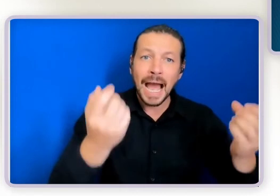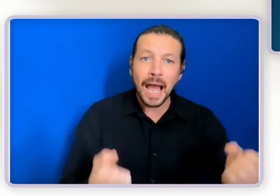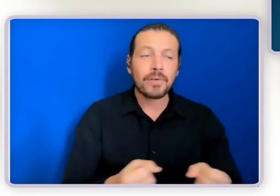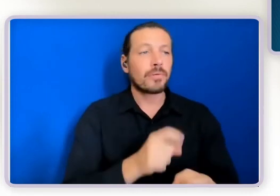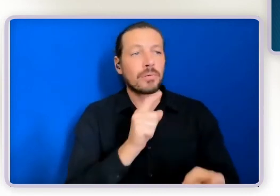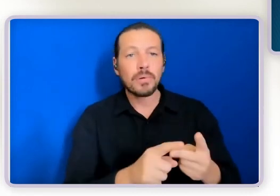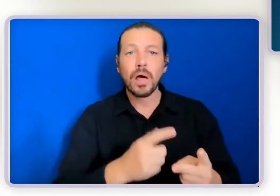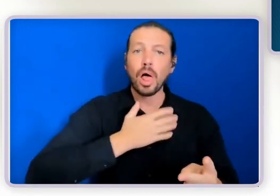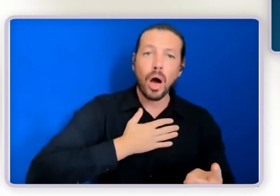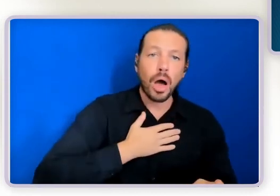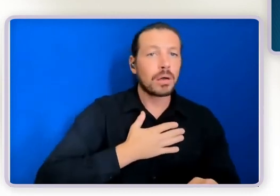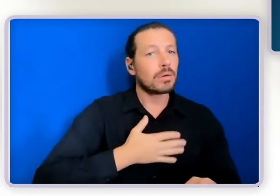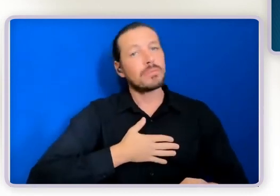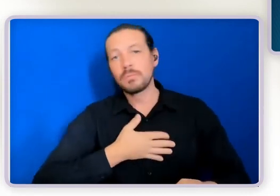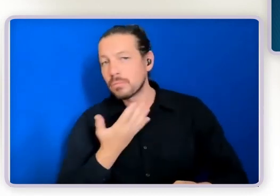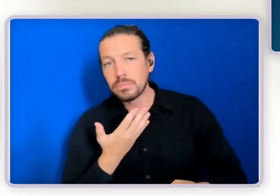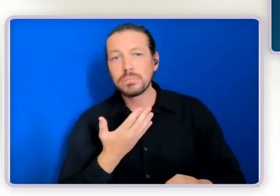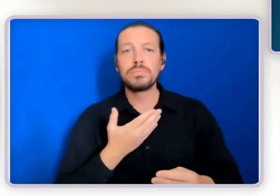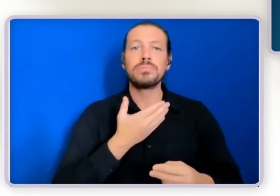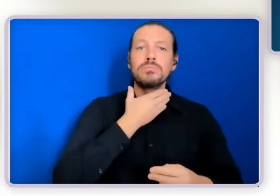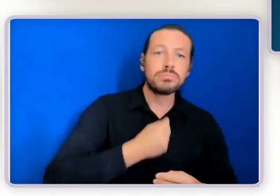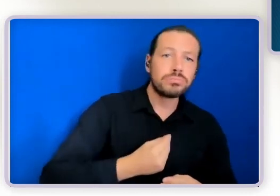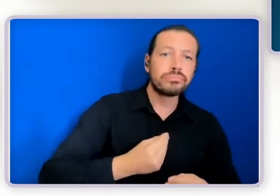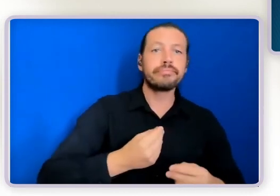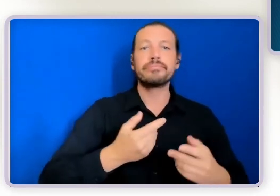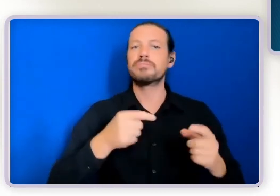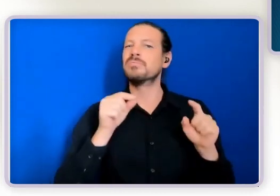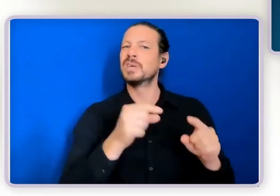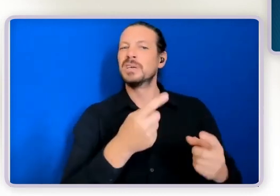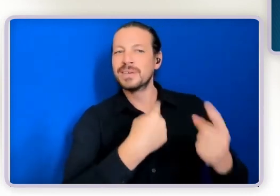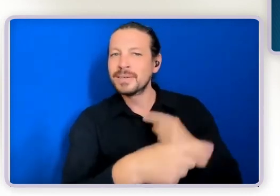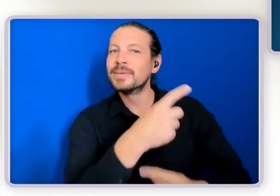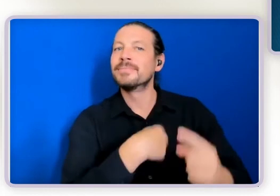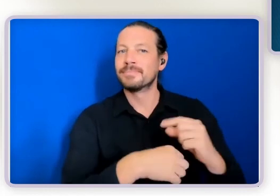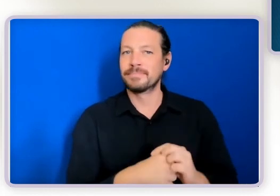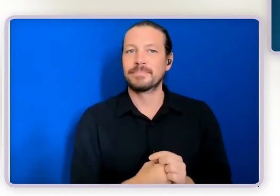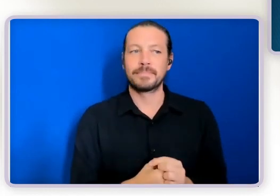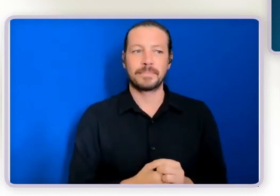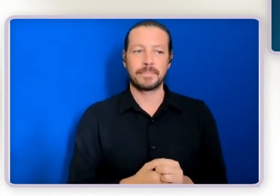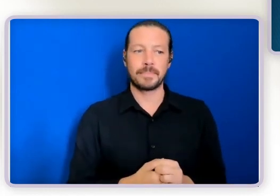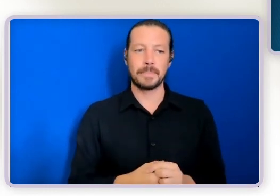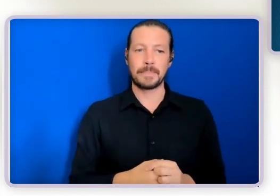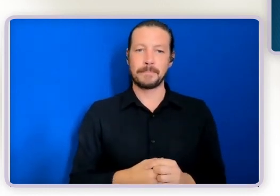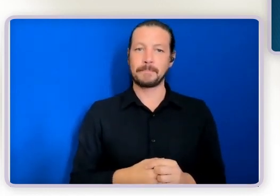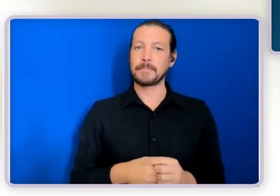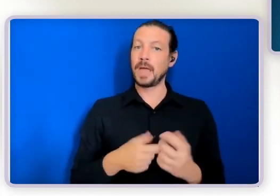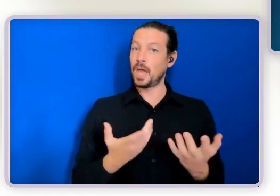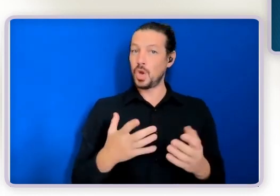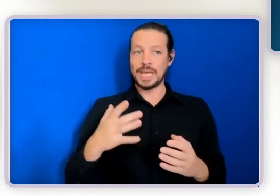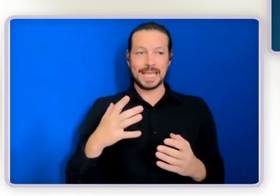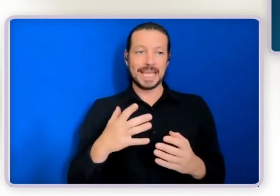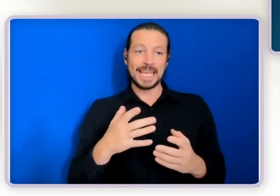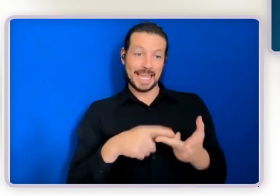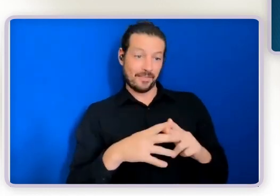their wishes and what are their desires? You've got to have the earliest intervention possible for behaviours of